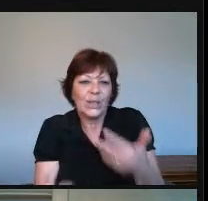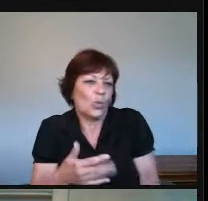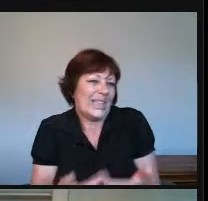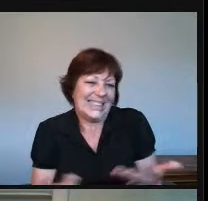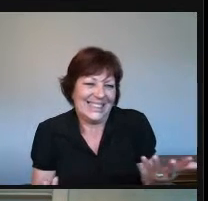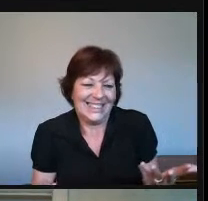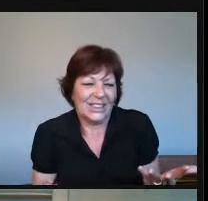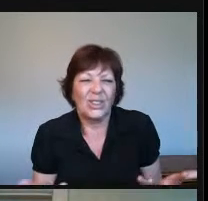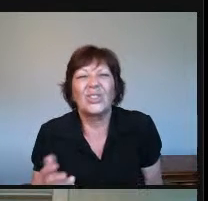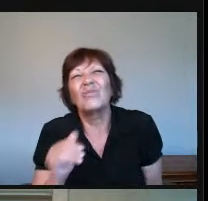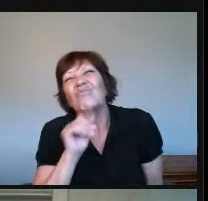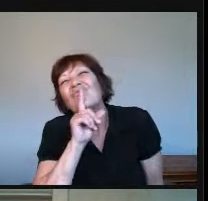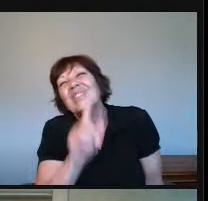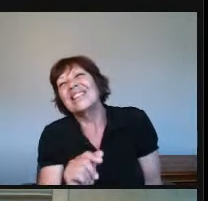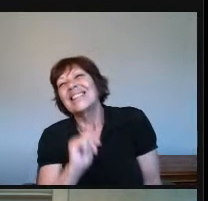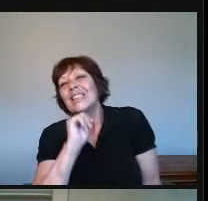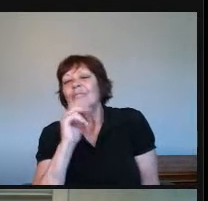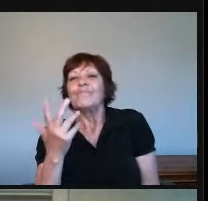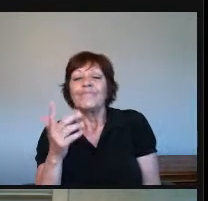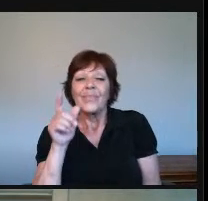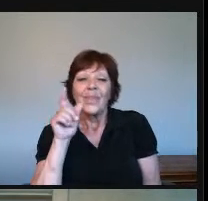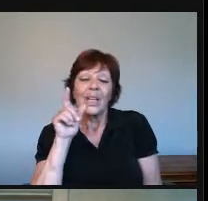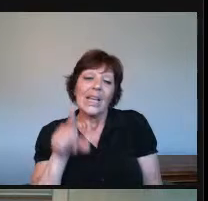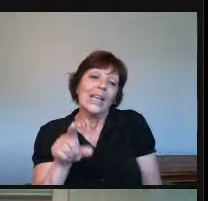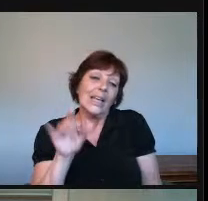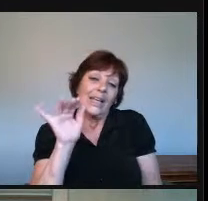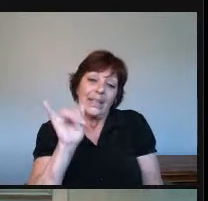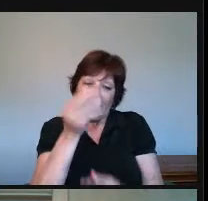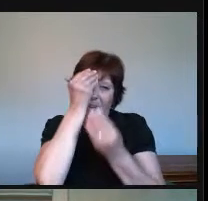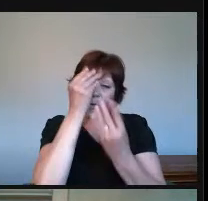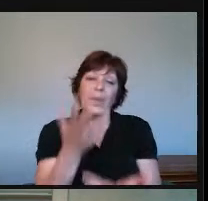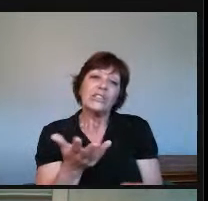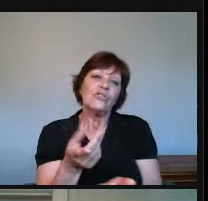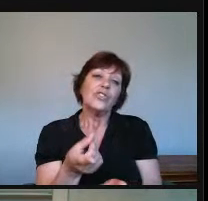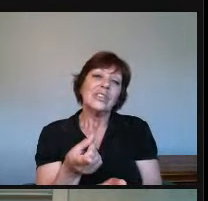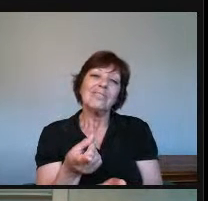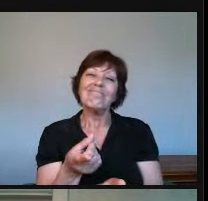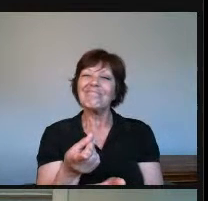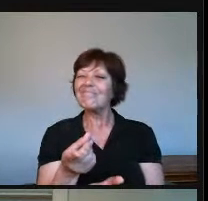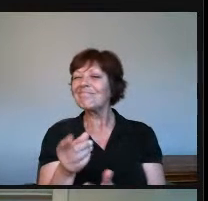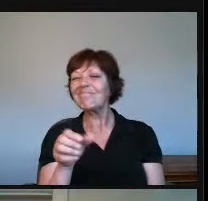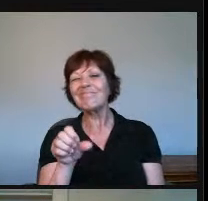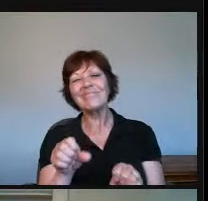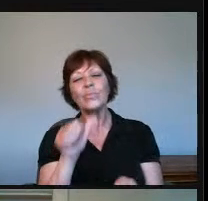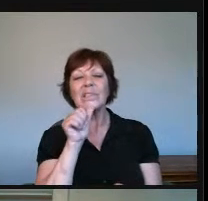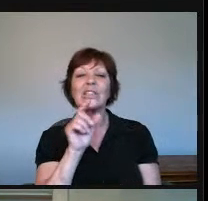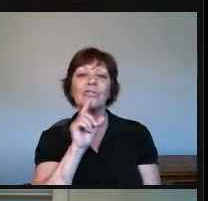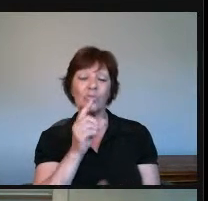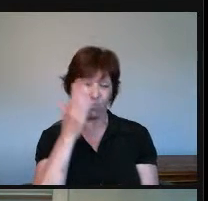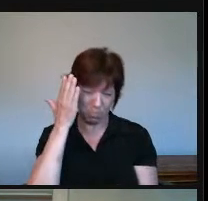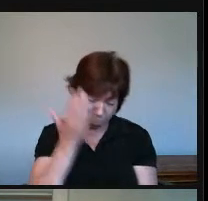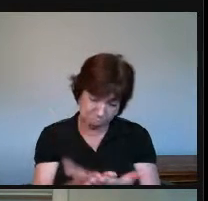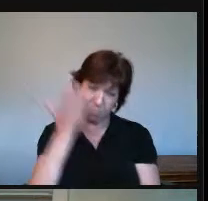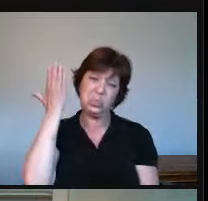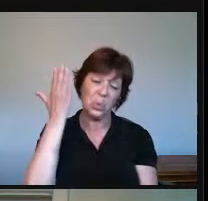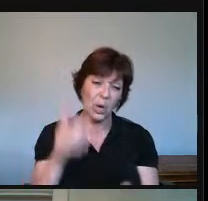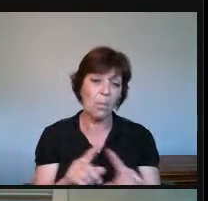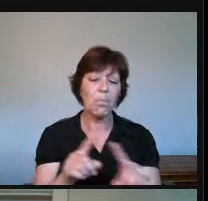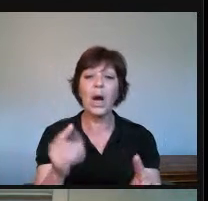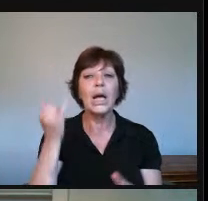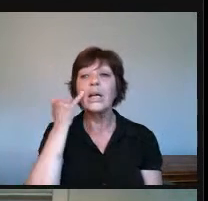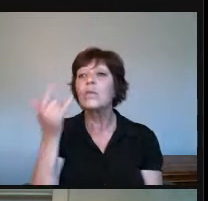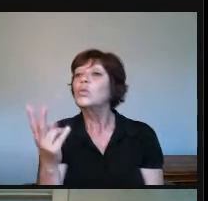So the data is still somewhat in question, but obviously if someone who